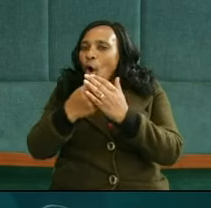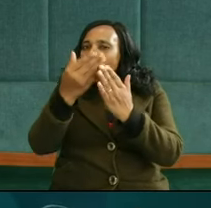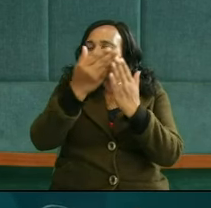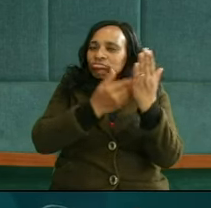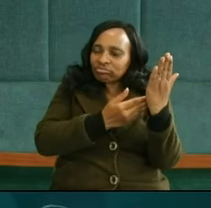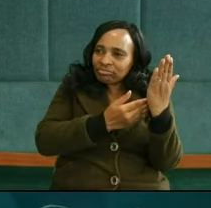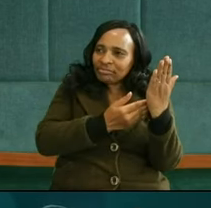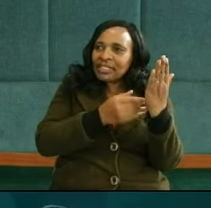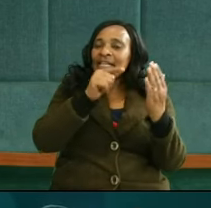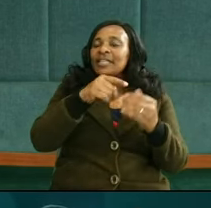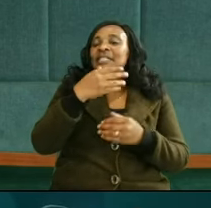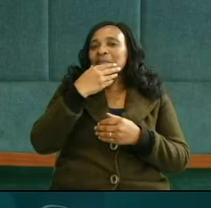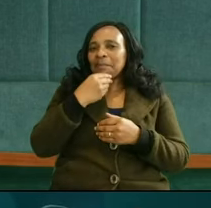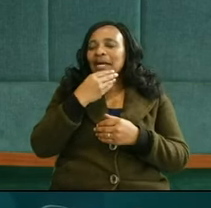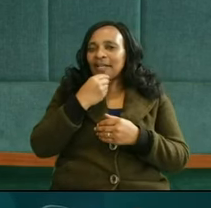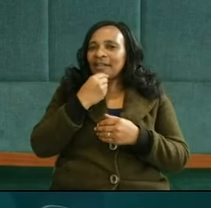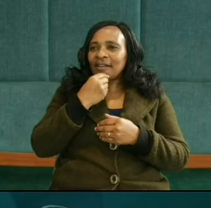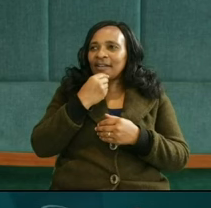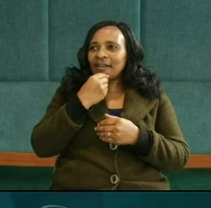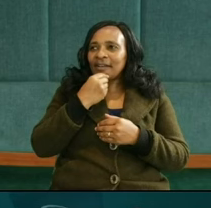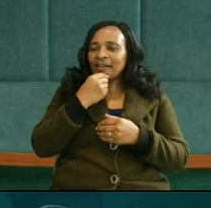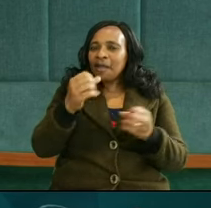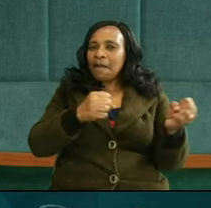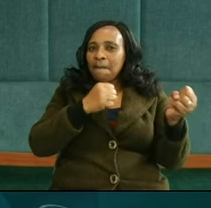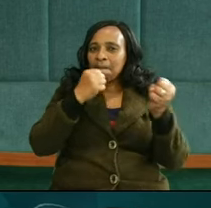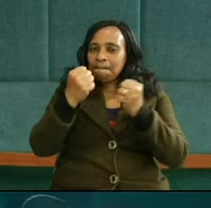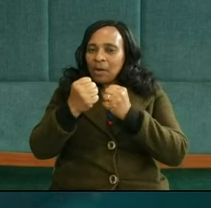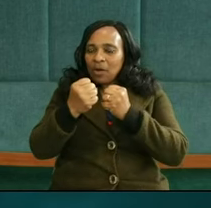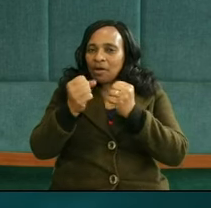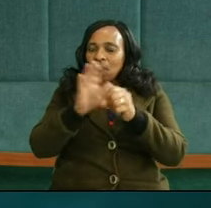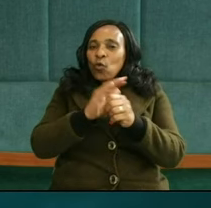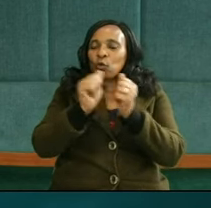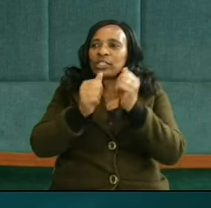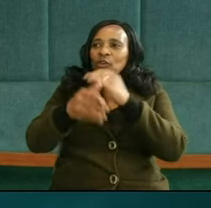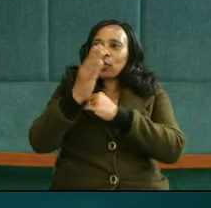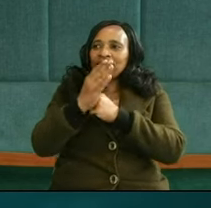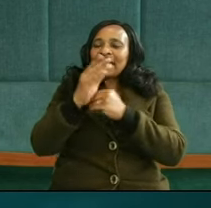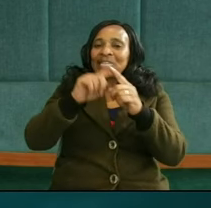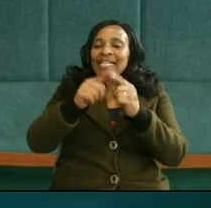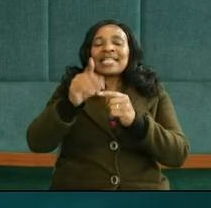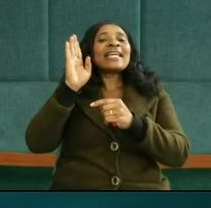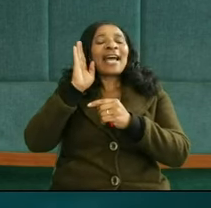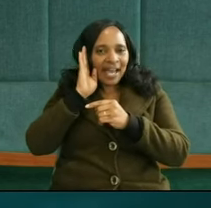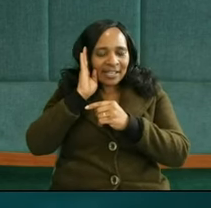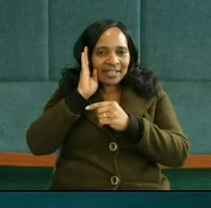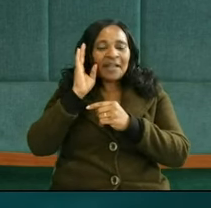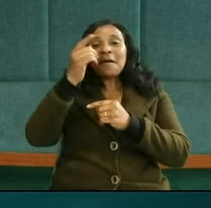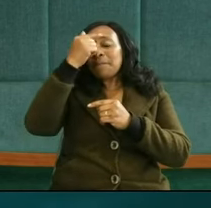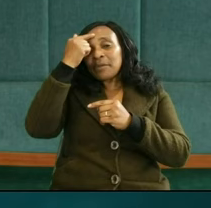greatest, saying, this man is great power of God. They heeded him because he